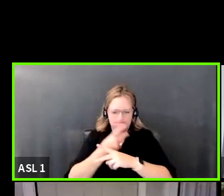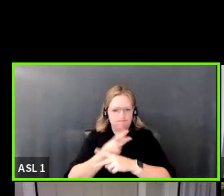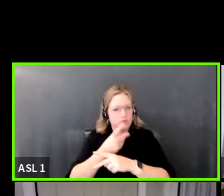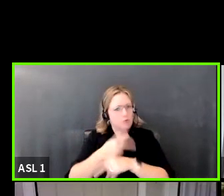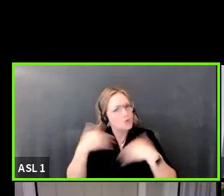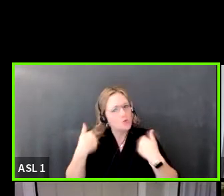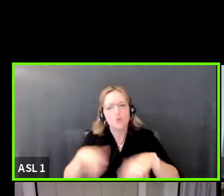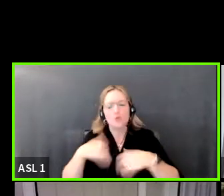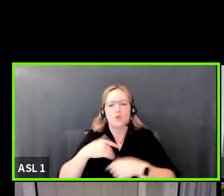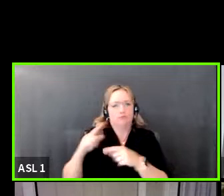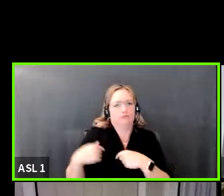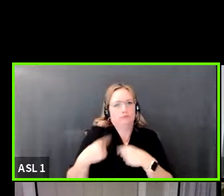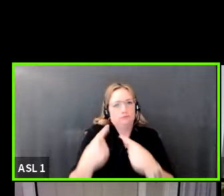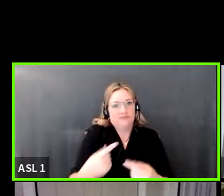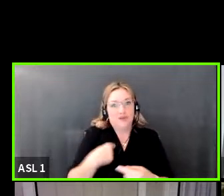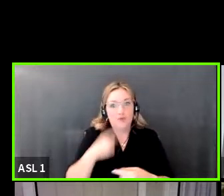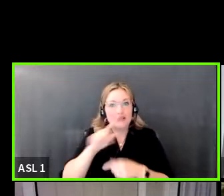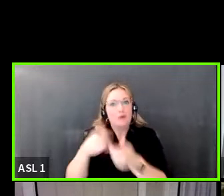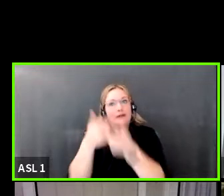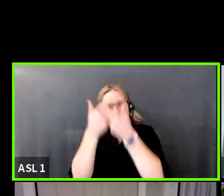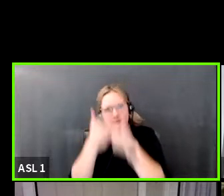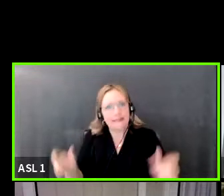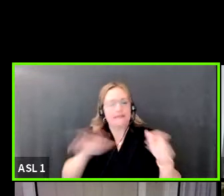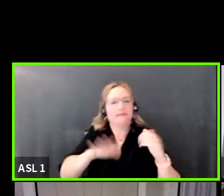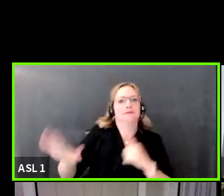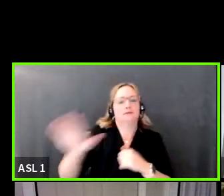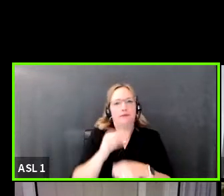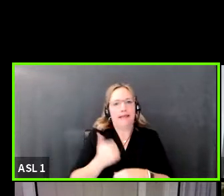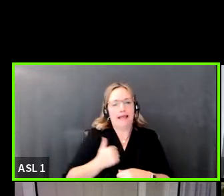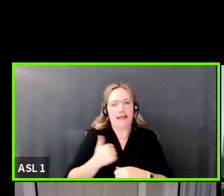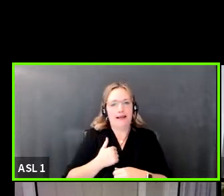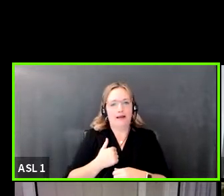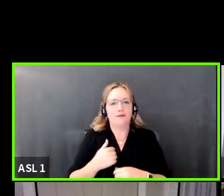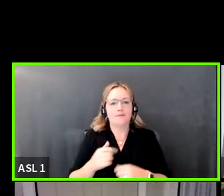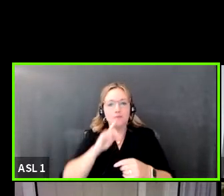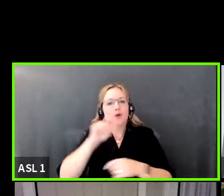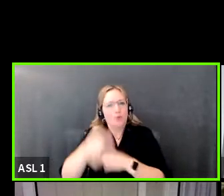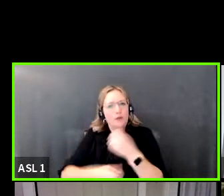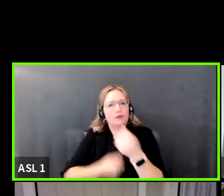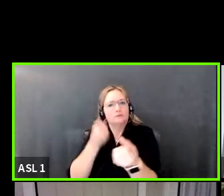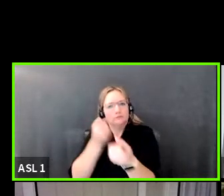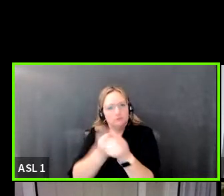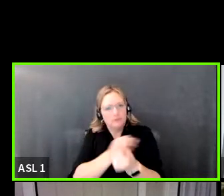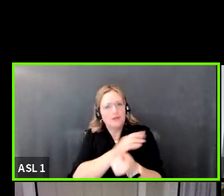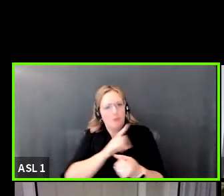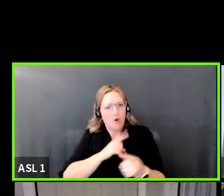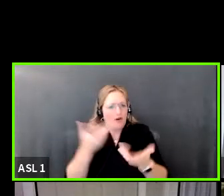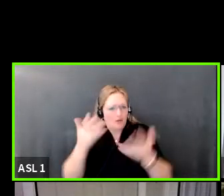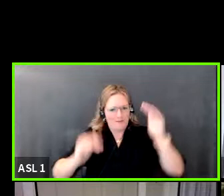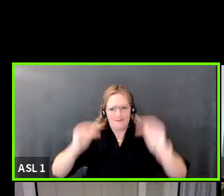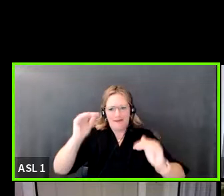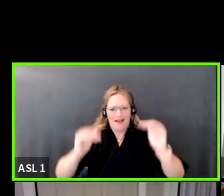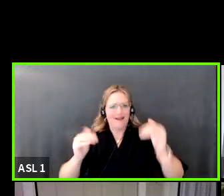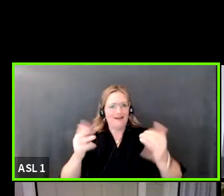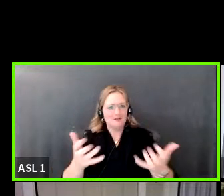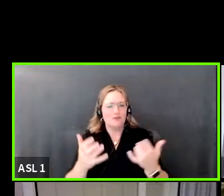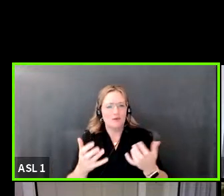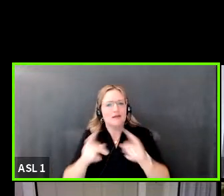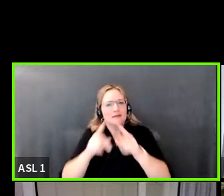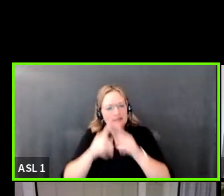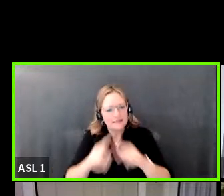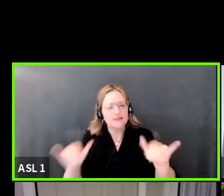municipality in canada the auto police service joins the board in its commitment to find that balance while building a truly